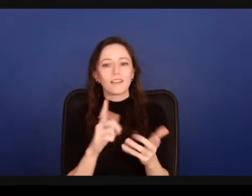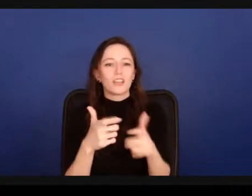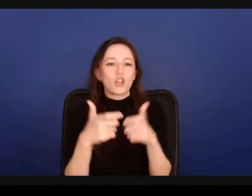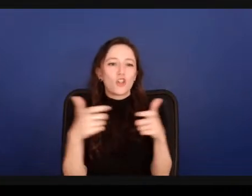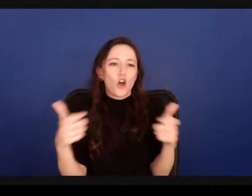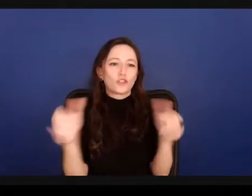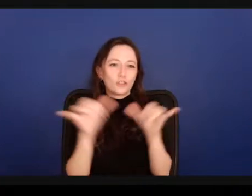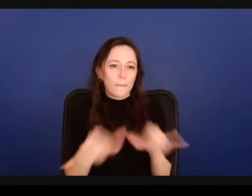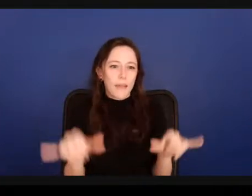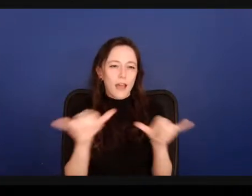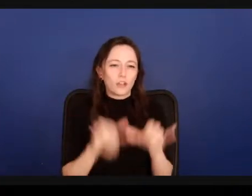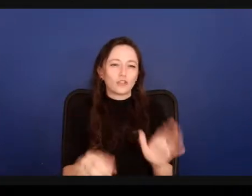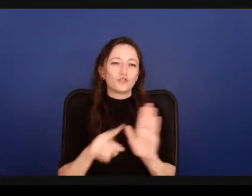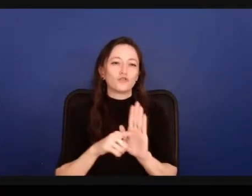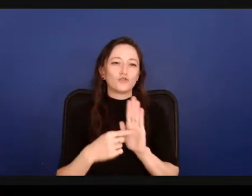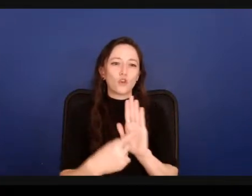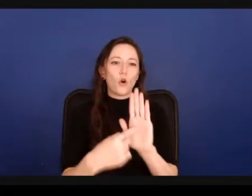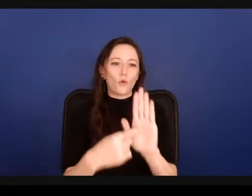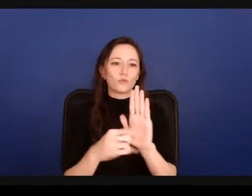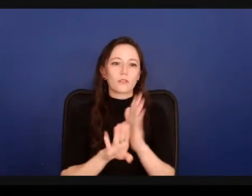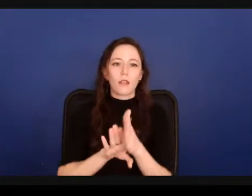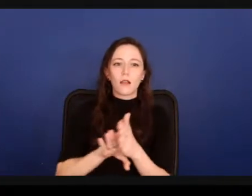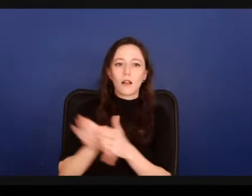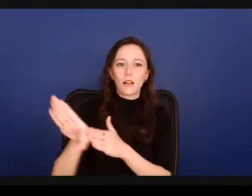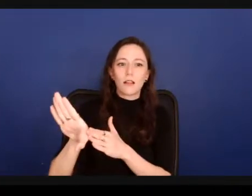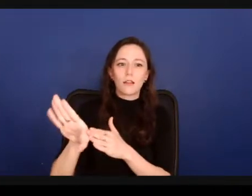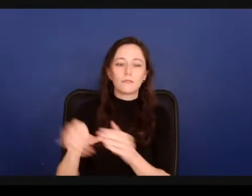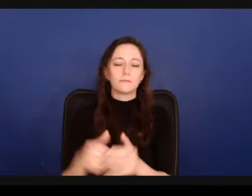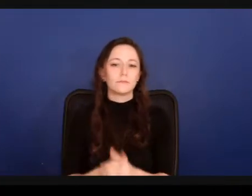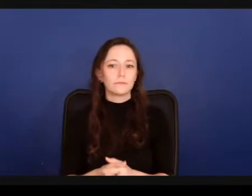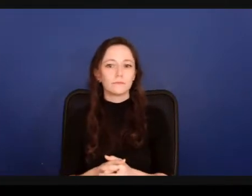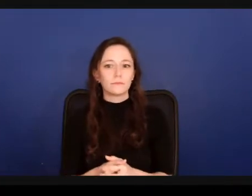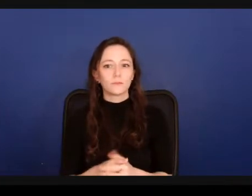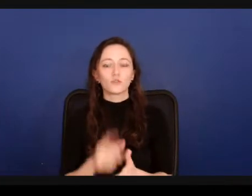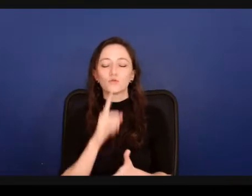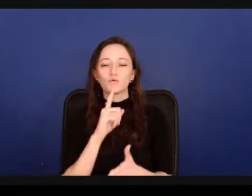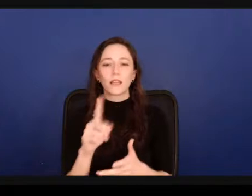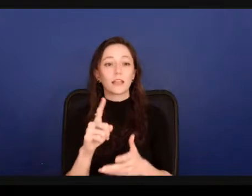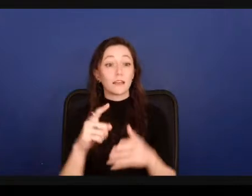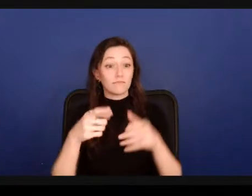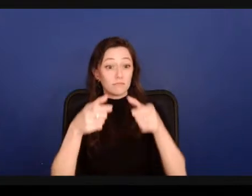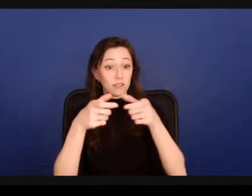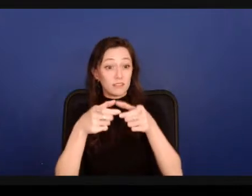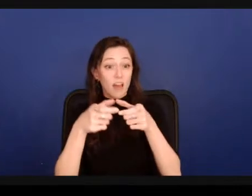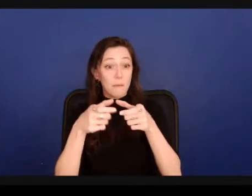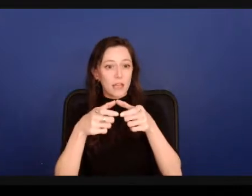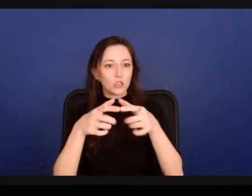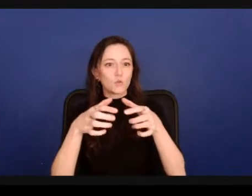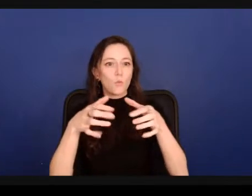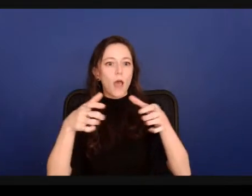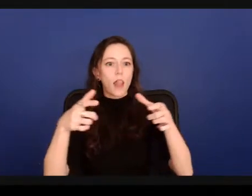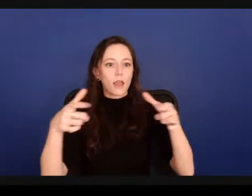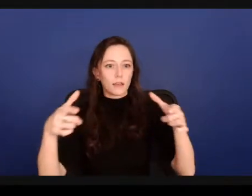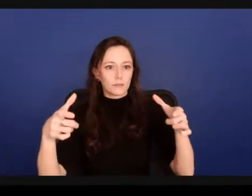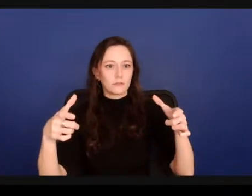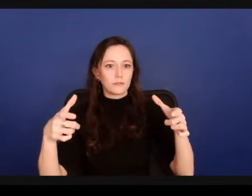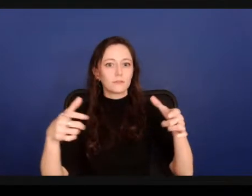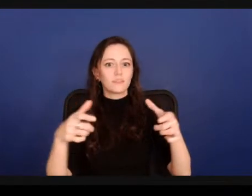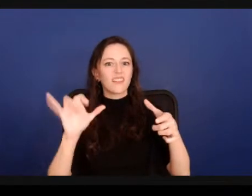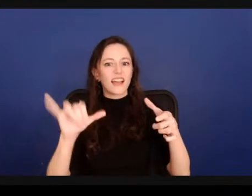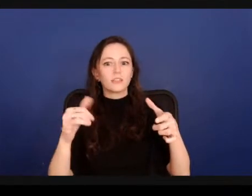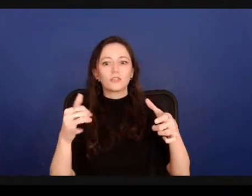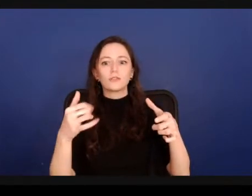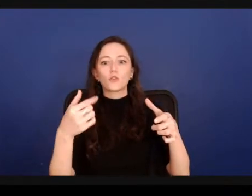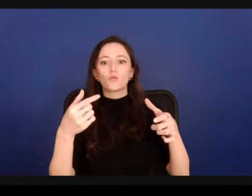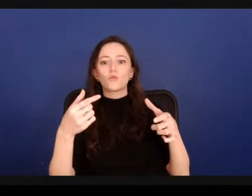upwards. So that's really what matters. It's coming upwards. It's swelling at the summit. That's the green, the blue line here, similar